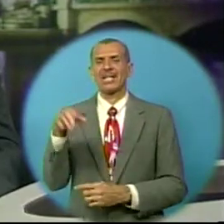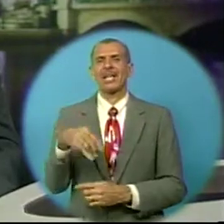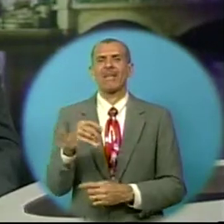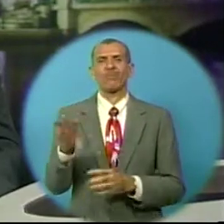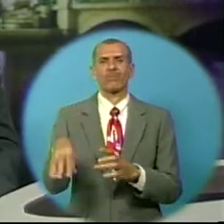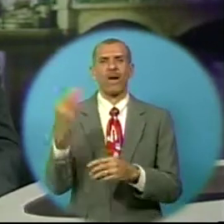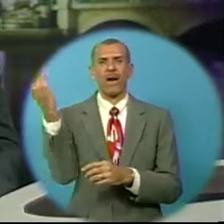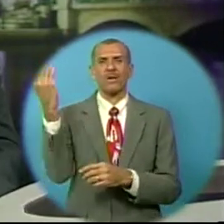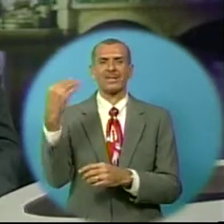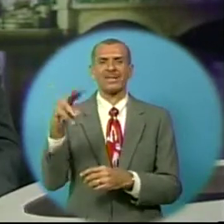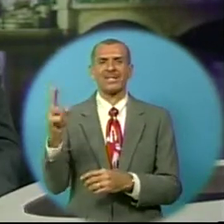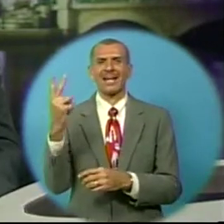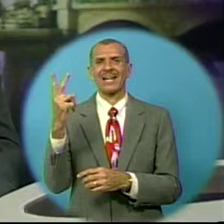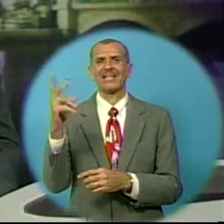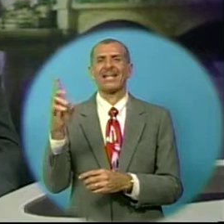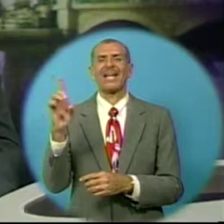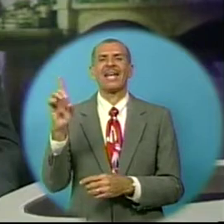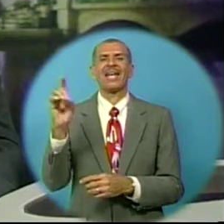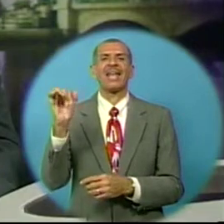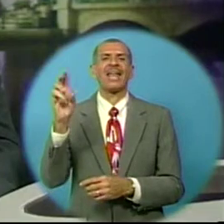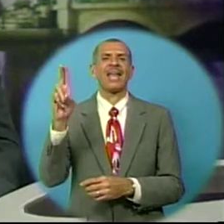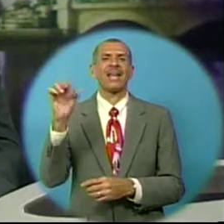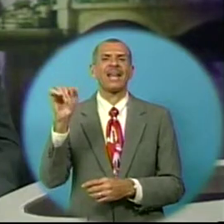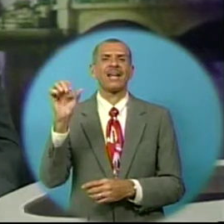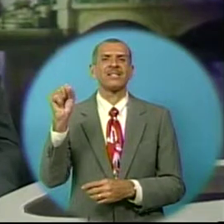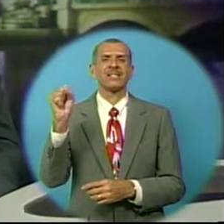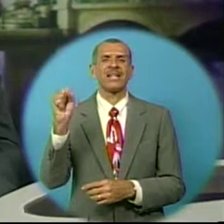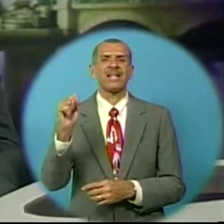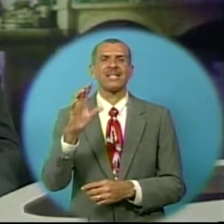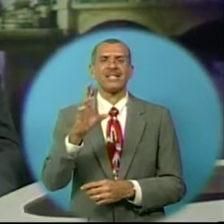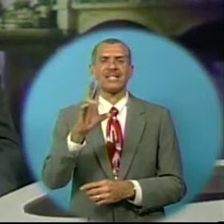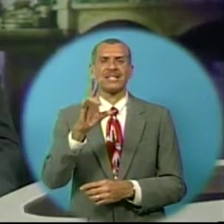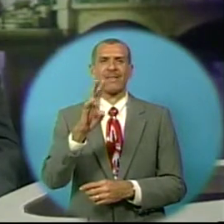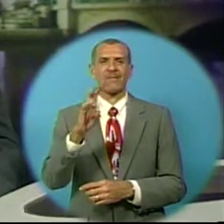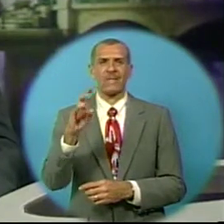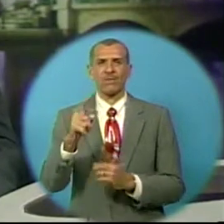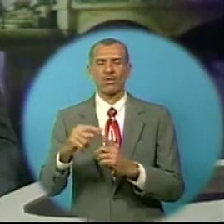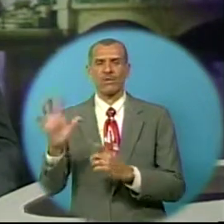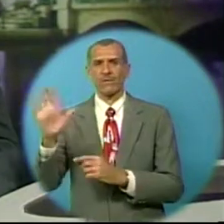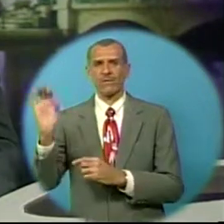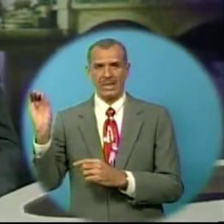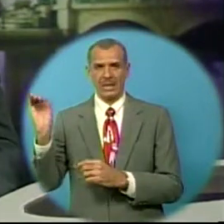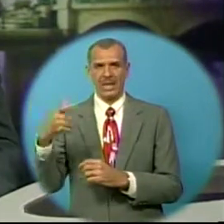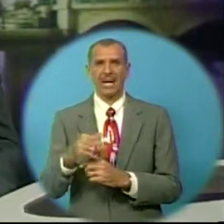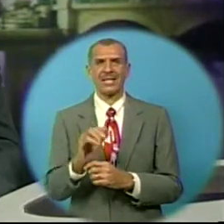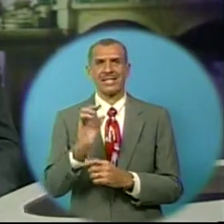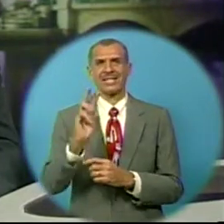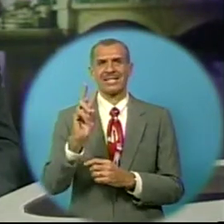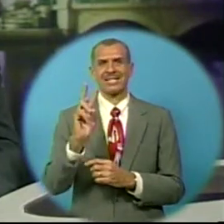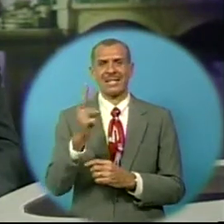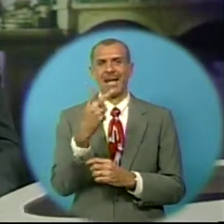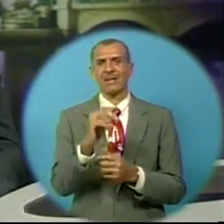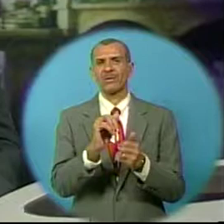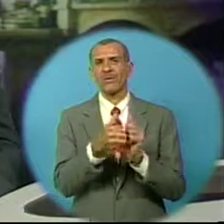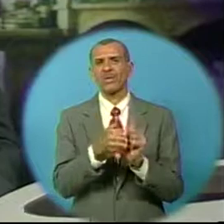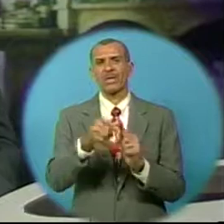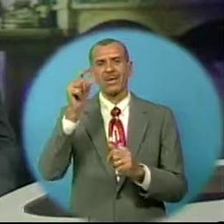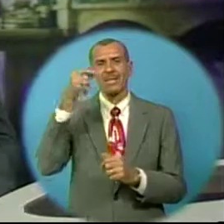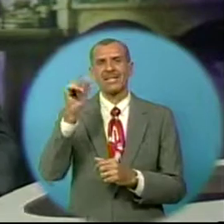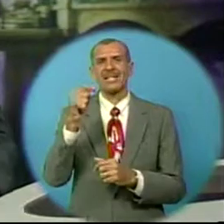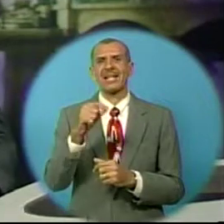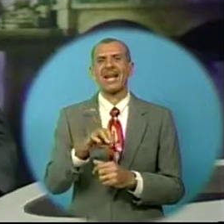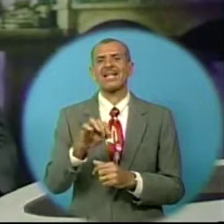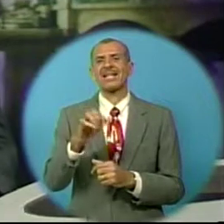the second division's Ellerslie 77-50 in the first semi. Then in the second game, the second division's Graydon Sealy had